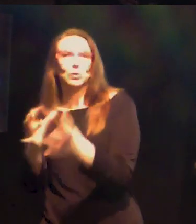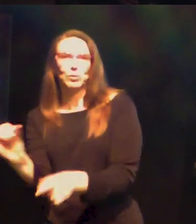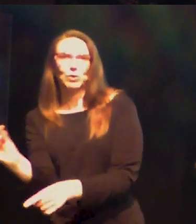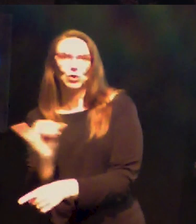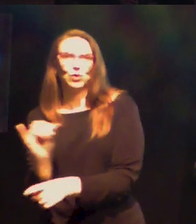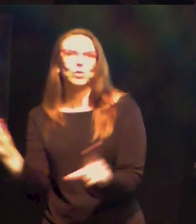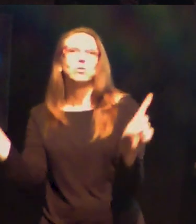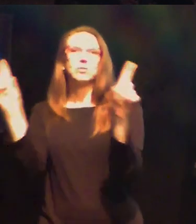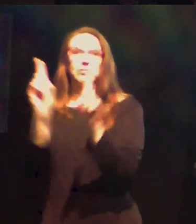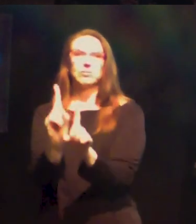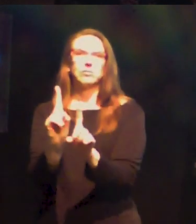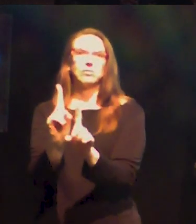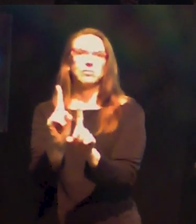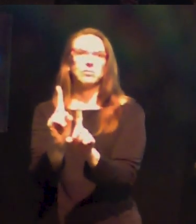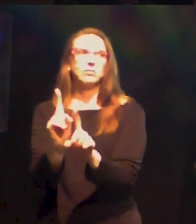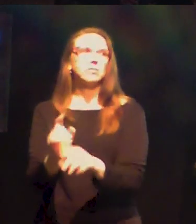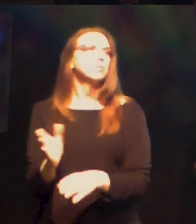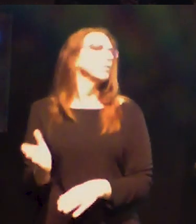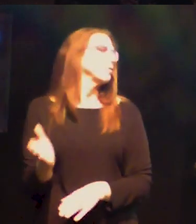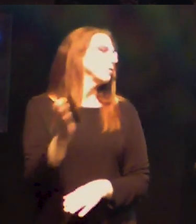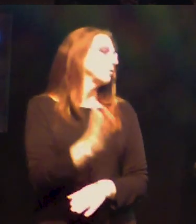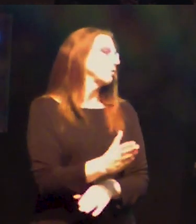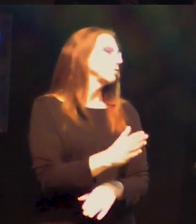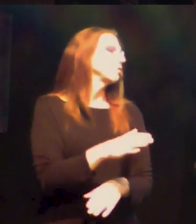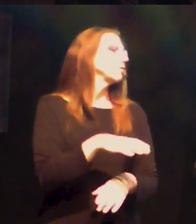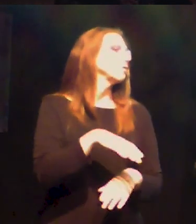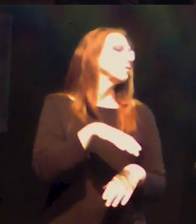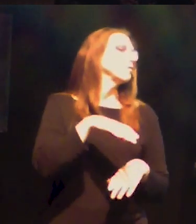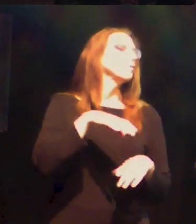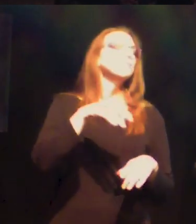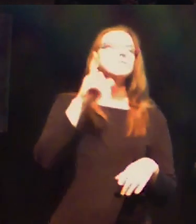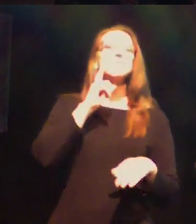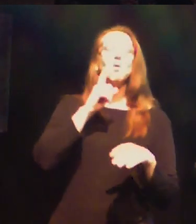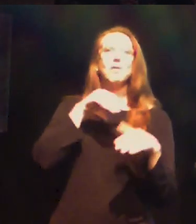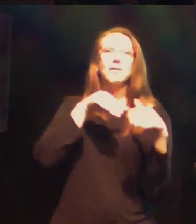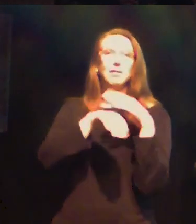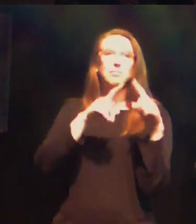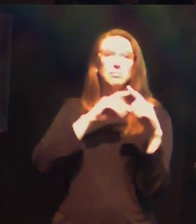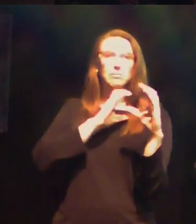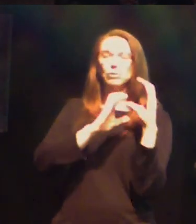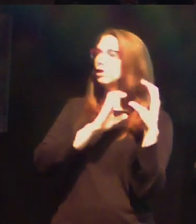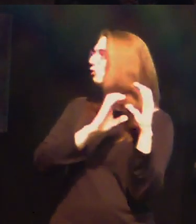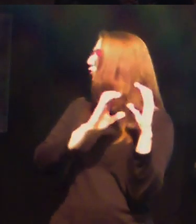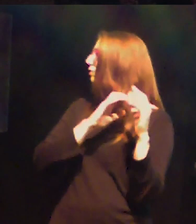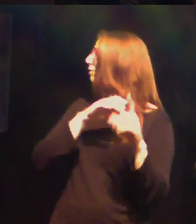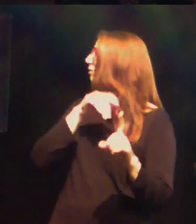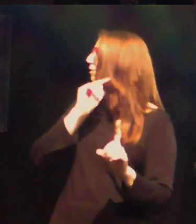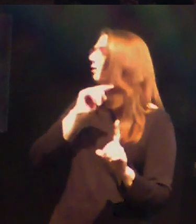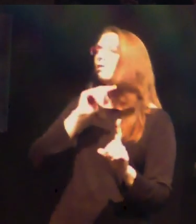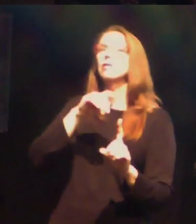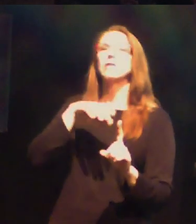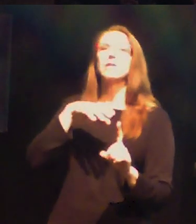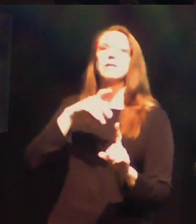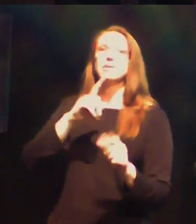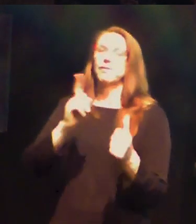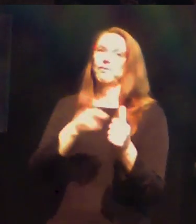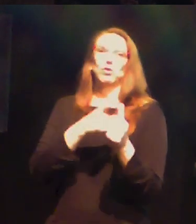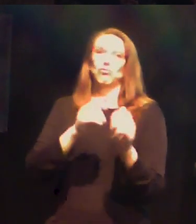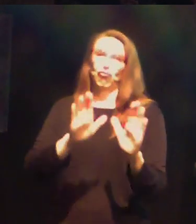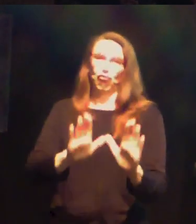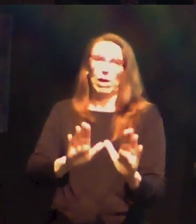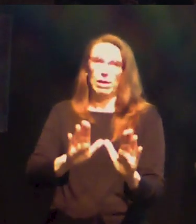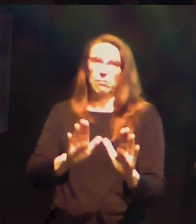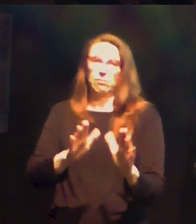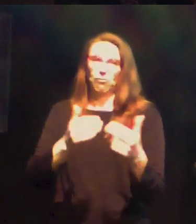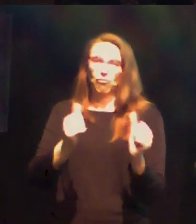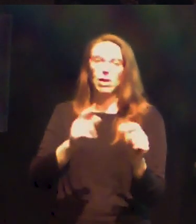well. And I would also add, in terms of access to communication, of course, that's the first great effort.